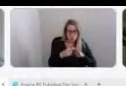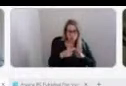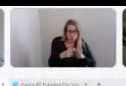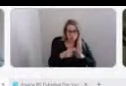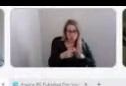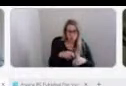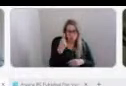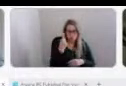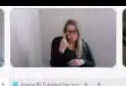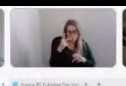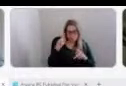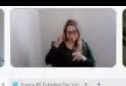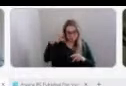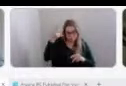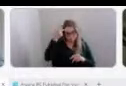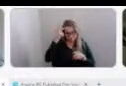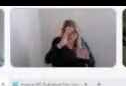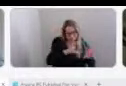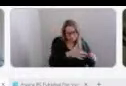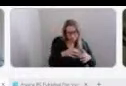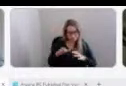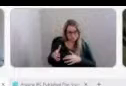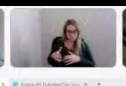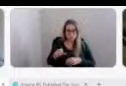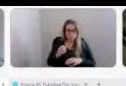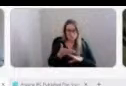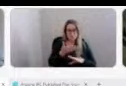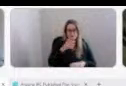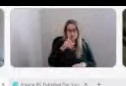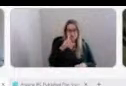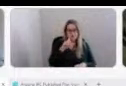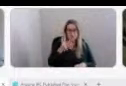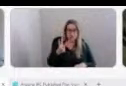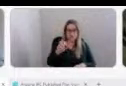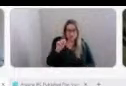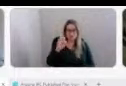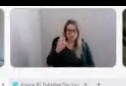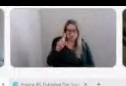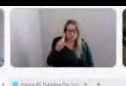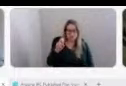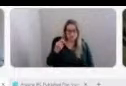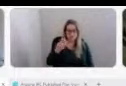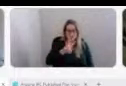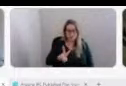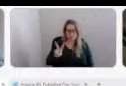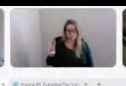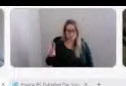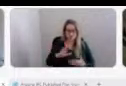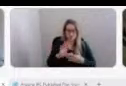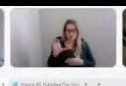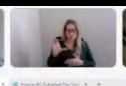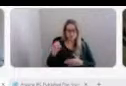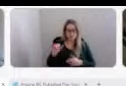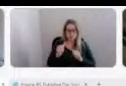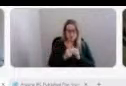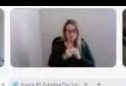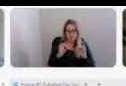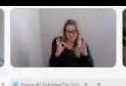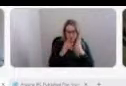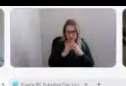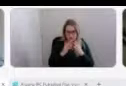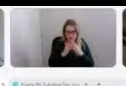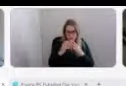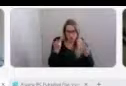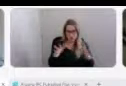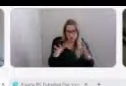one party the previous ld6 also puts sedona in the rest of the verde valley in the community of interest with flagstaff you've already